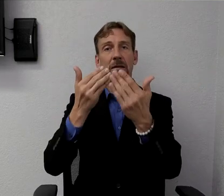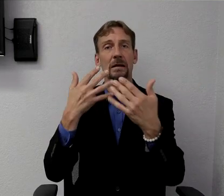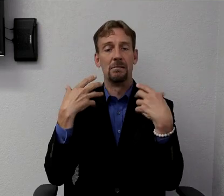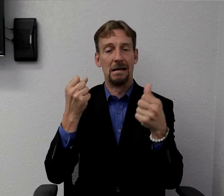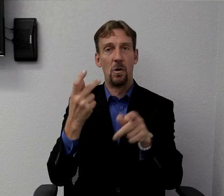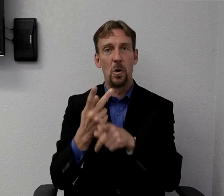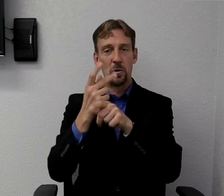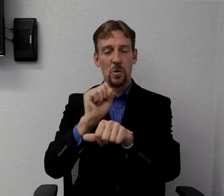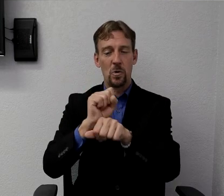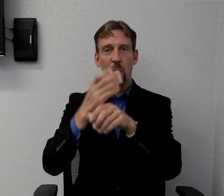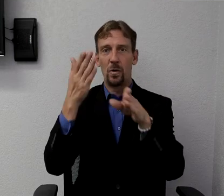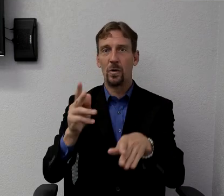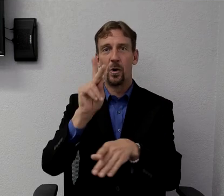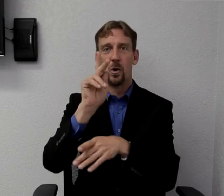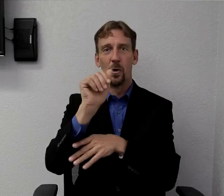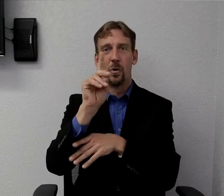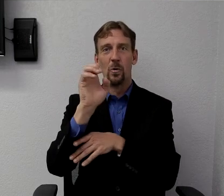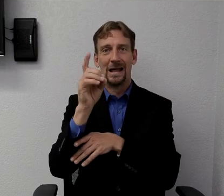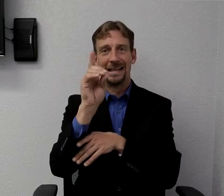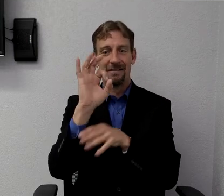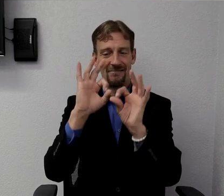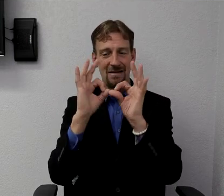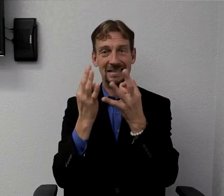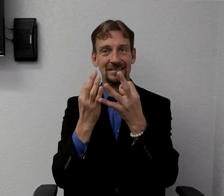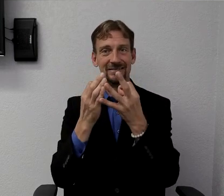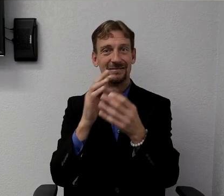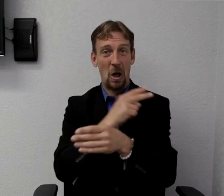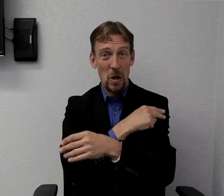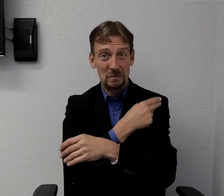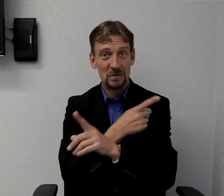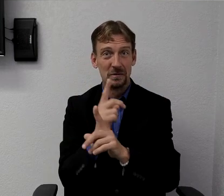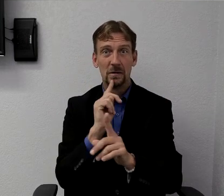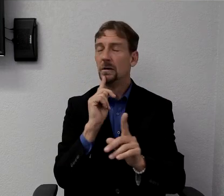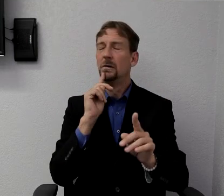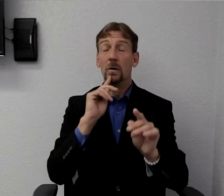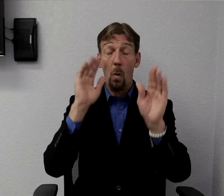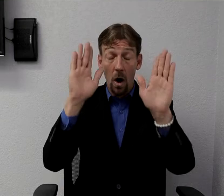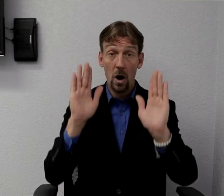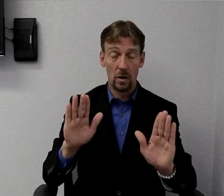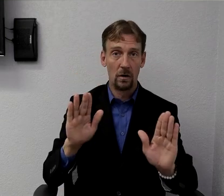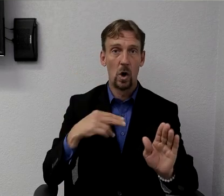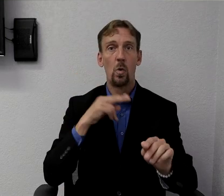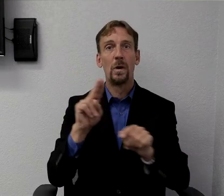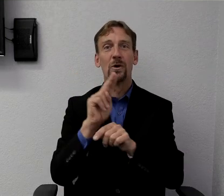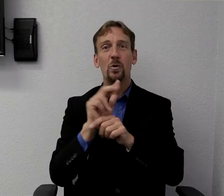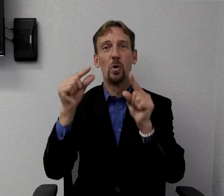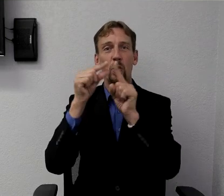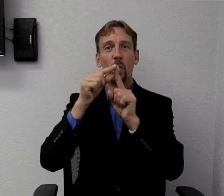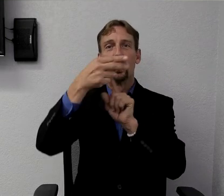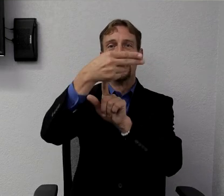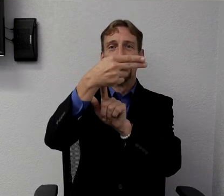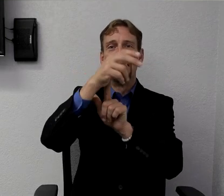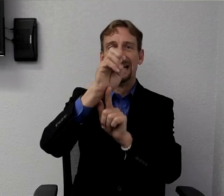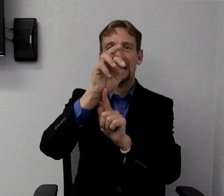family is unbelievable. I mean, you know, we use the term hero often, and heroes are